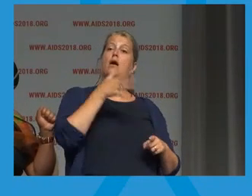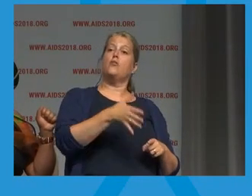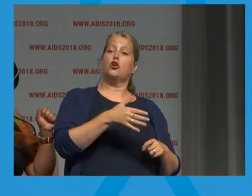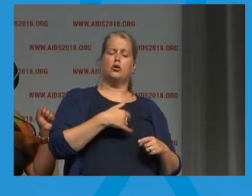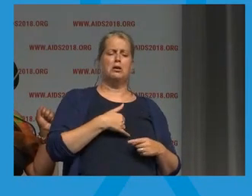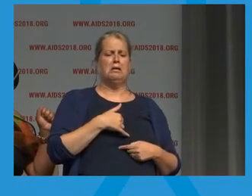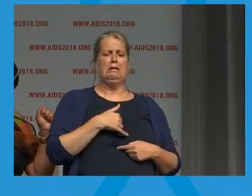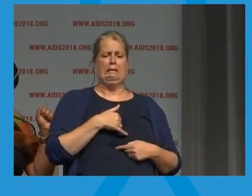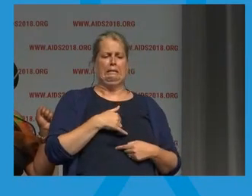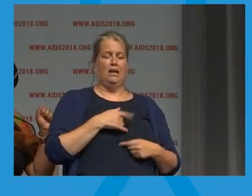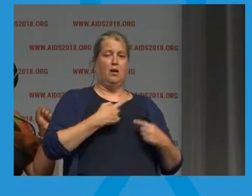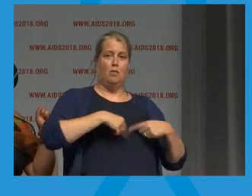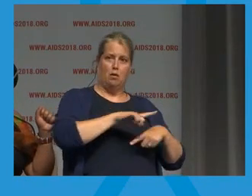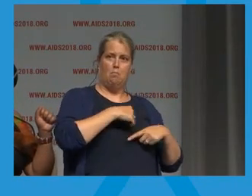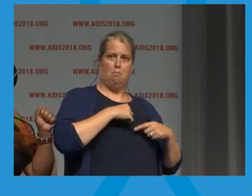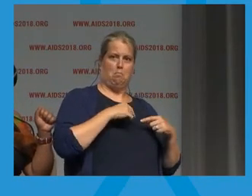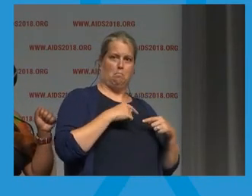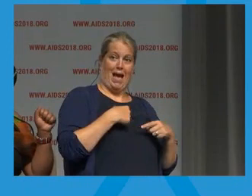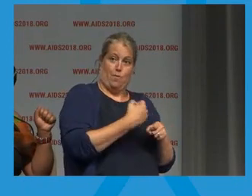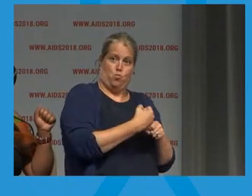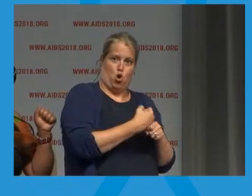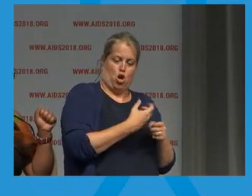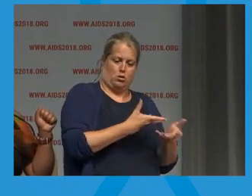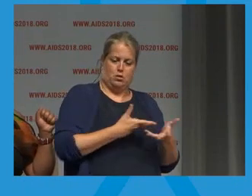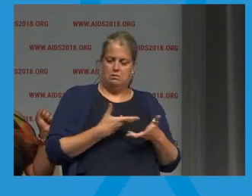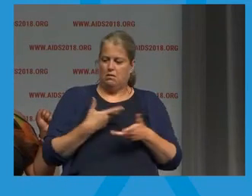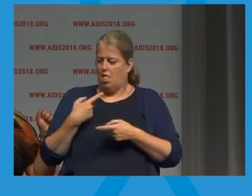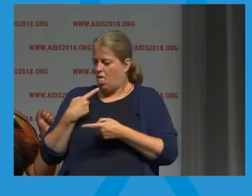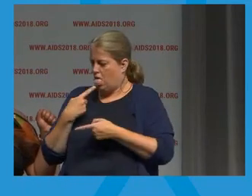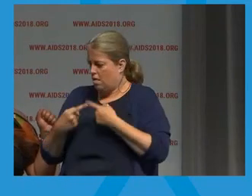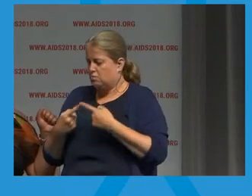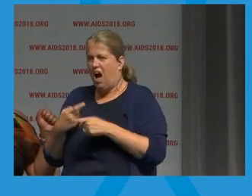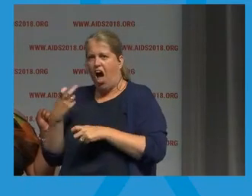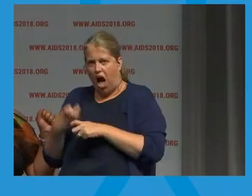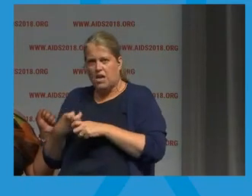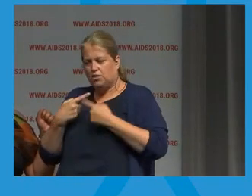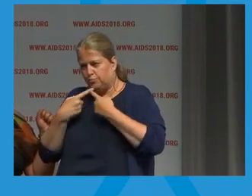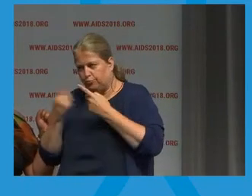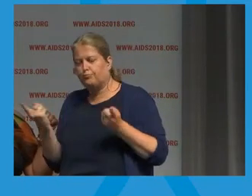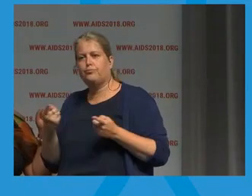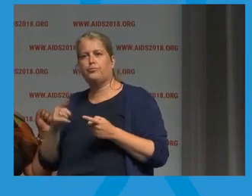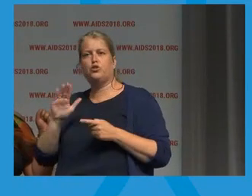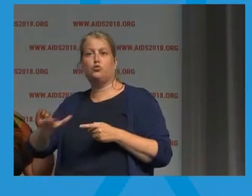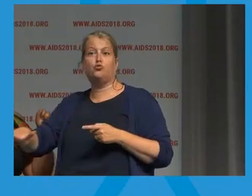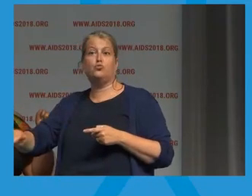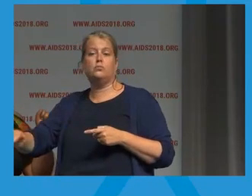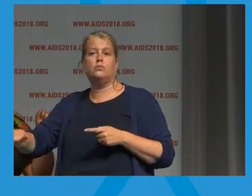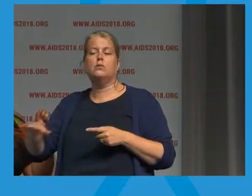our children what we do for a living, and it's even